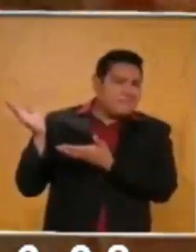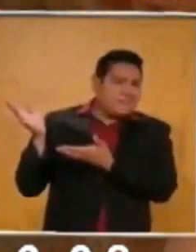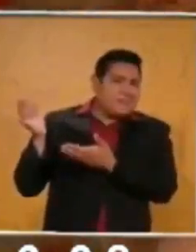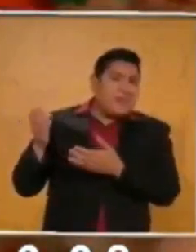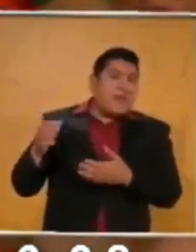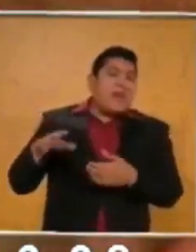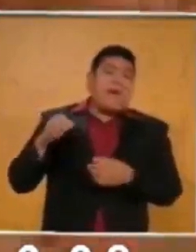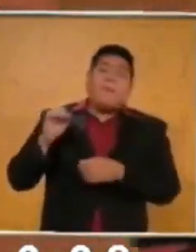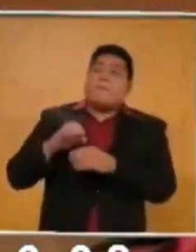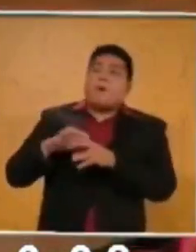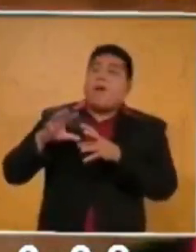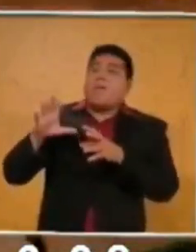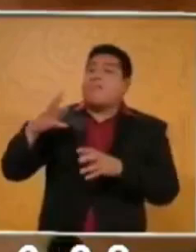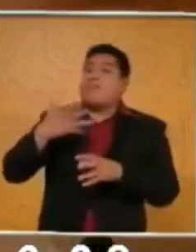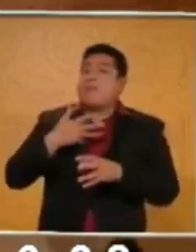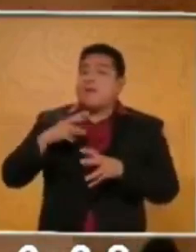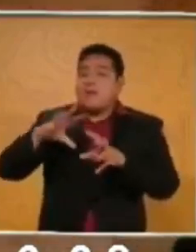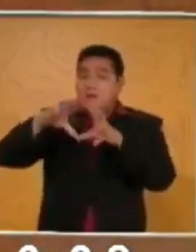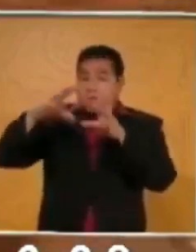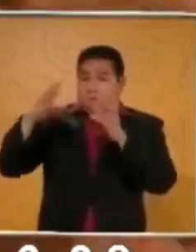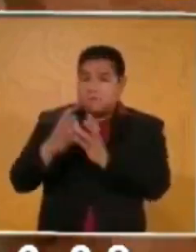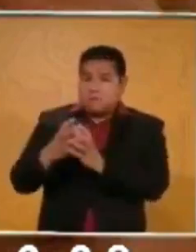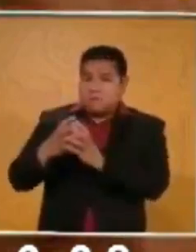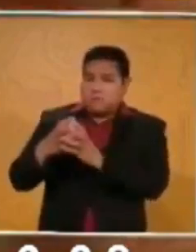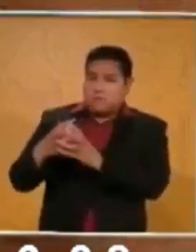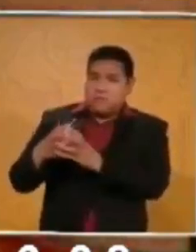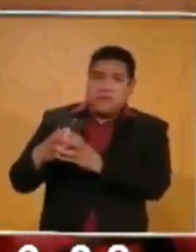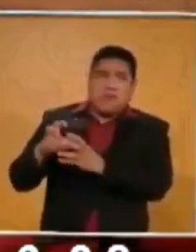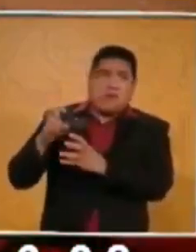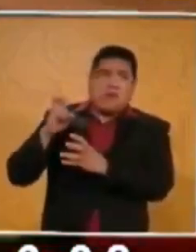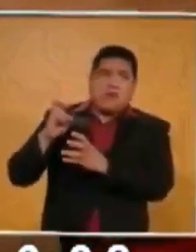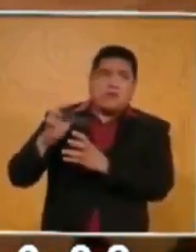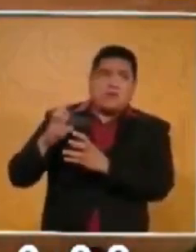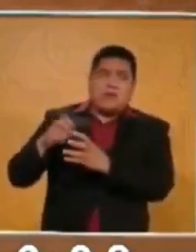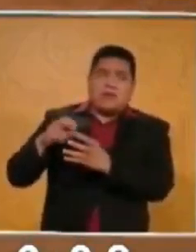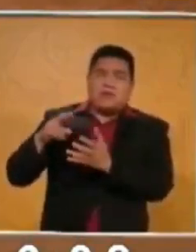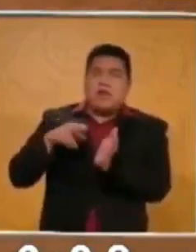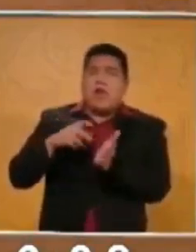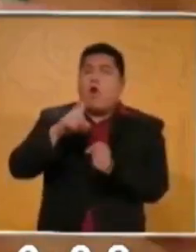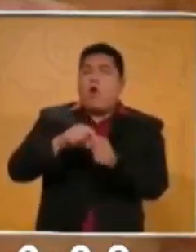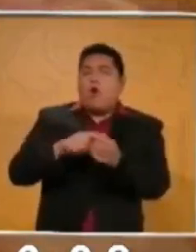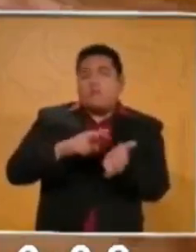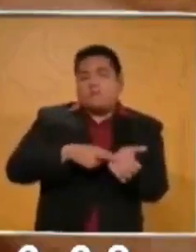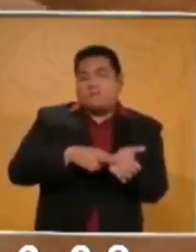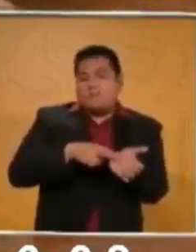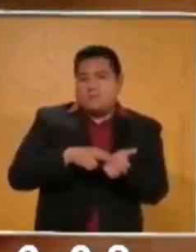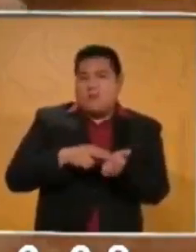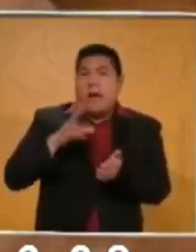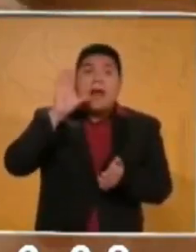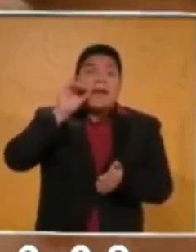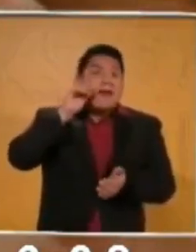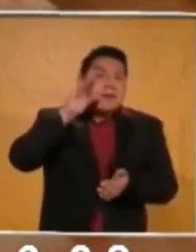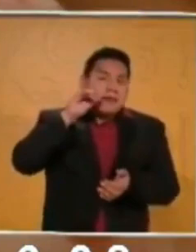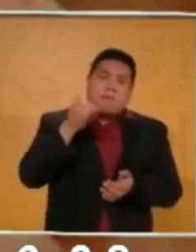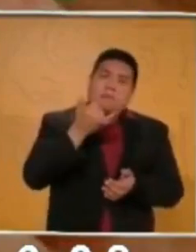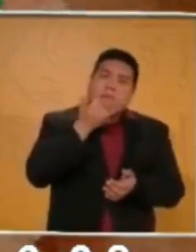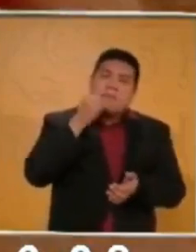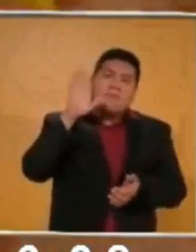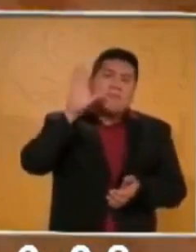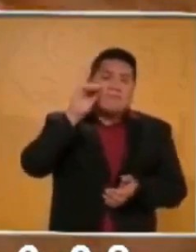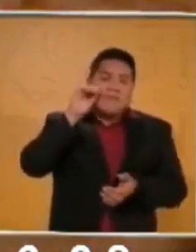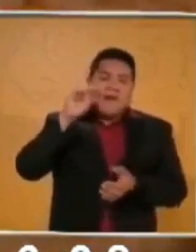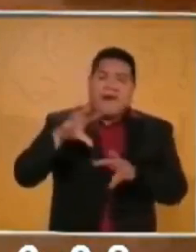encontramos una capa externa que viene siendo esta parte naranja, y esa parte externa,